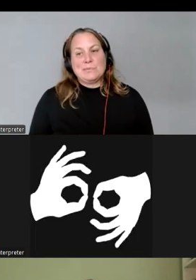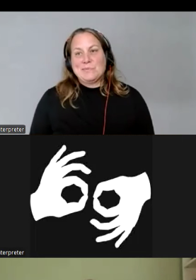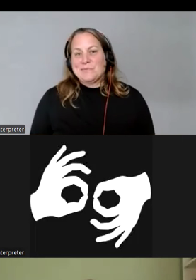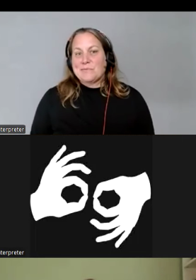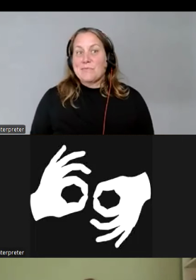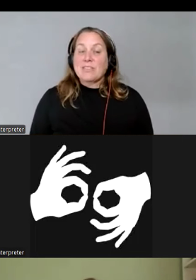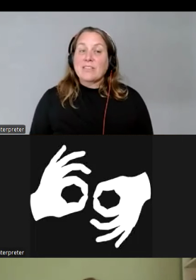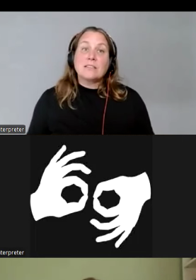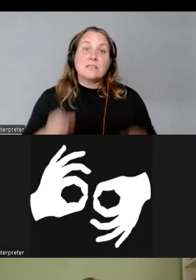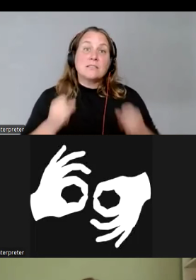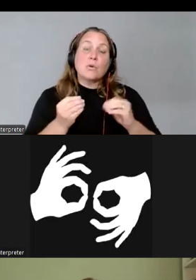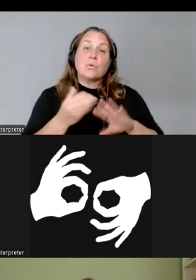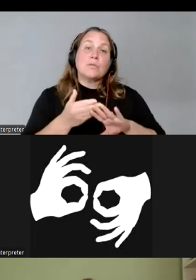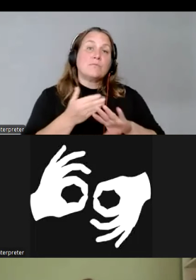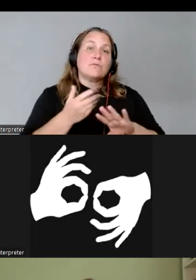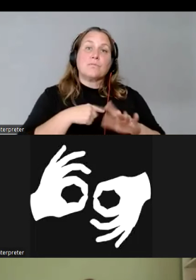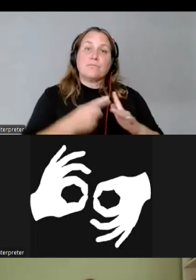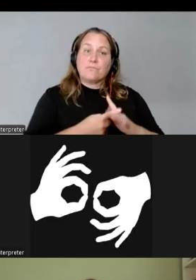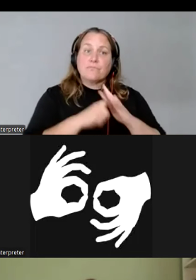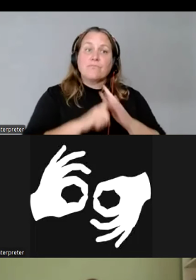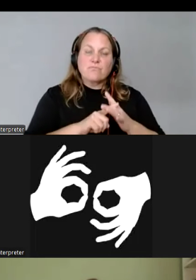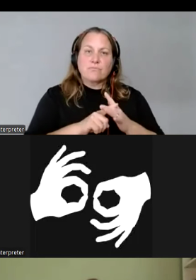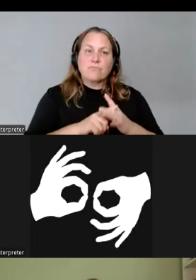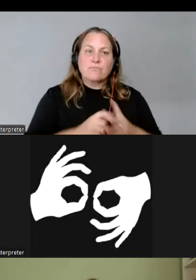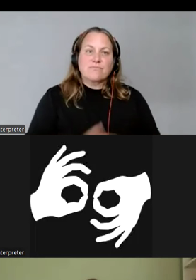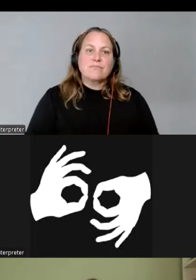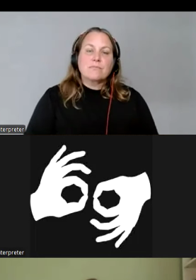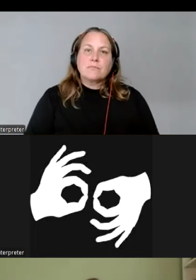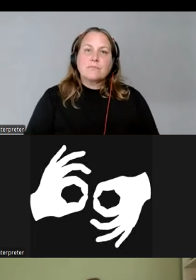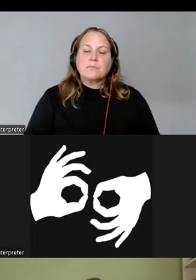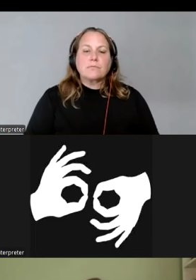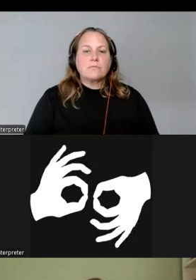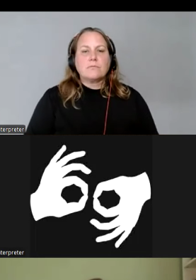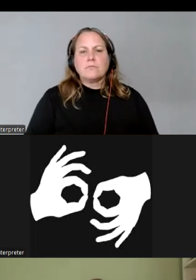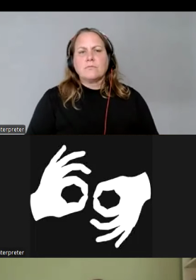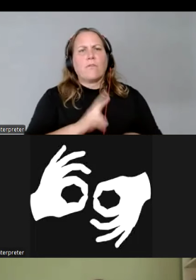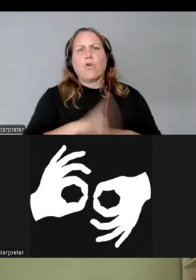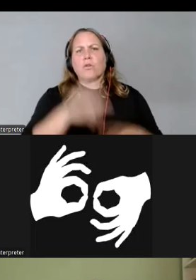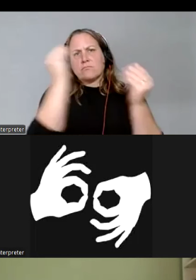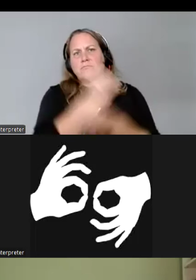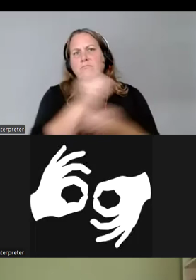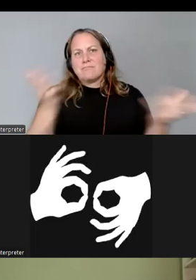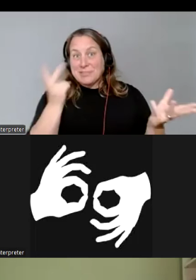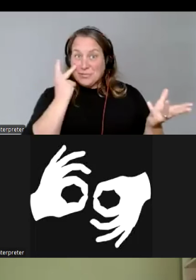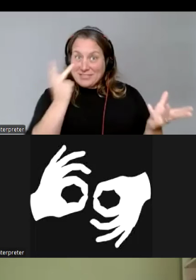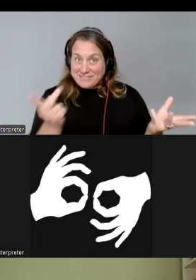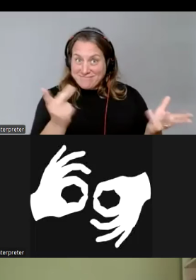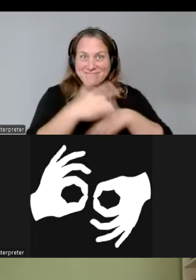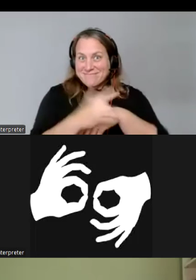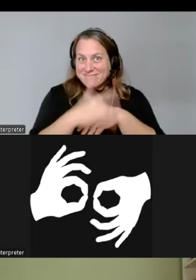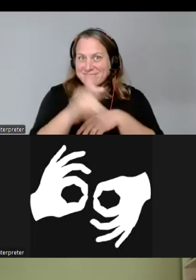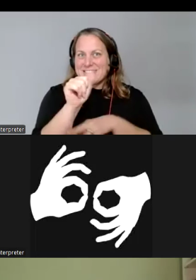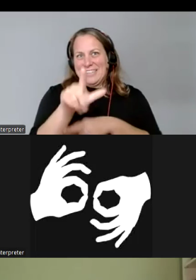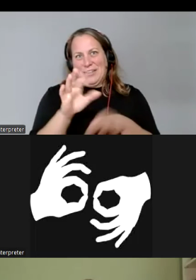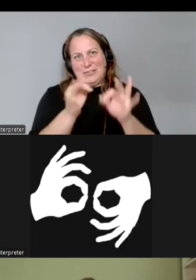So before we begin, I would like to let everybody know that ASL interpretation is